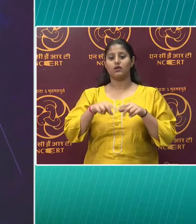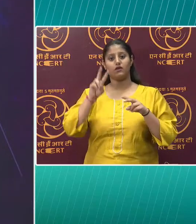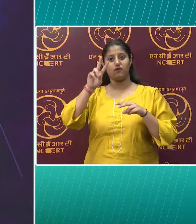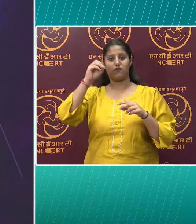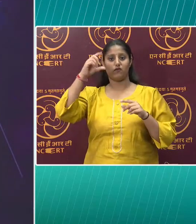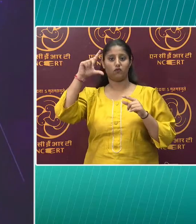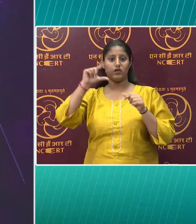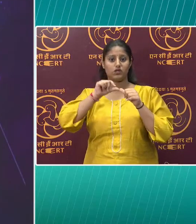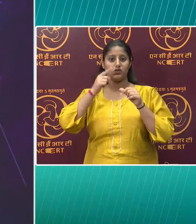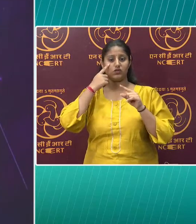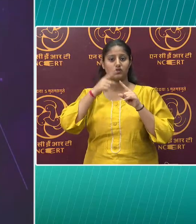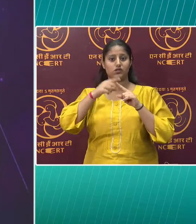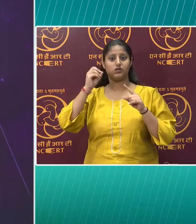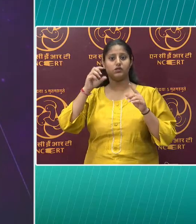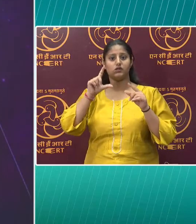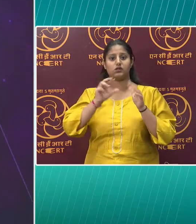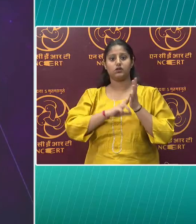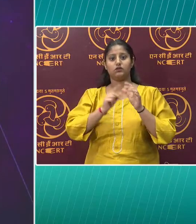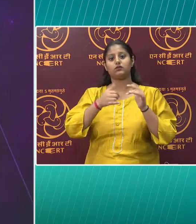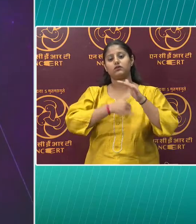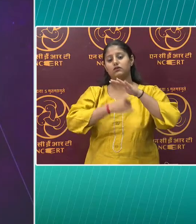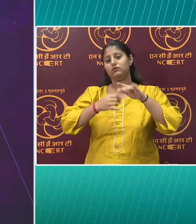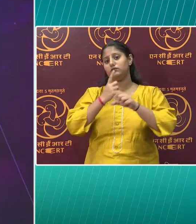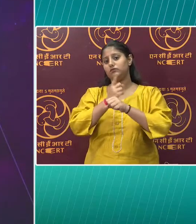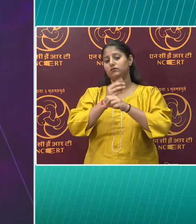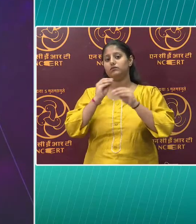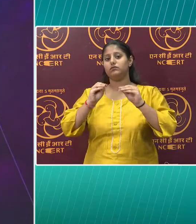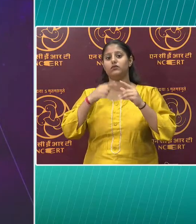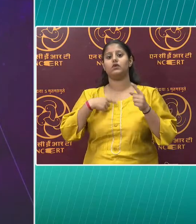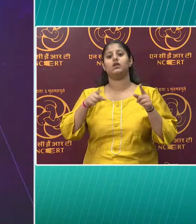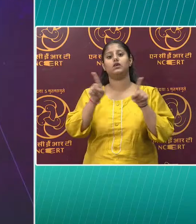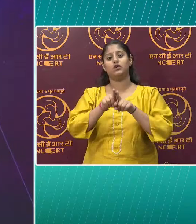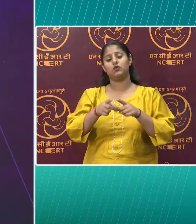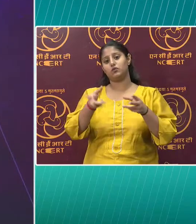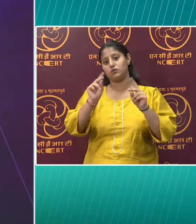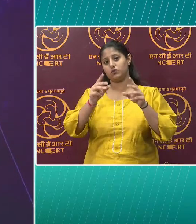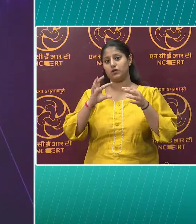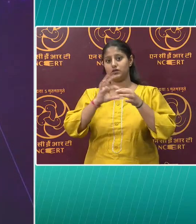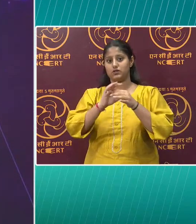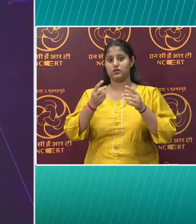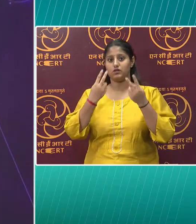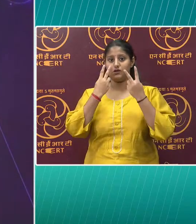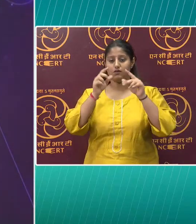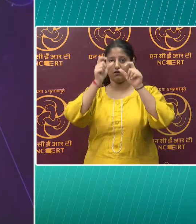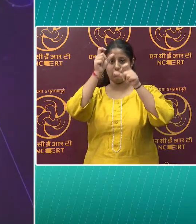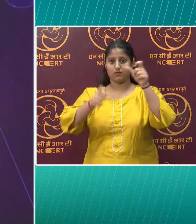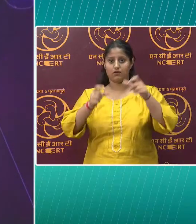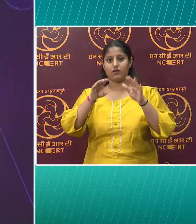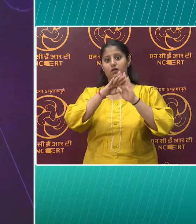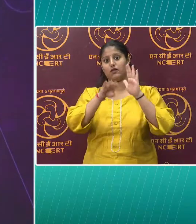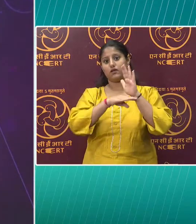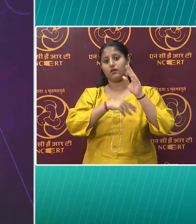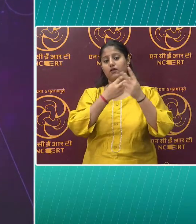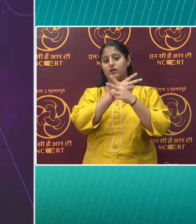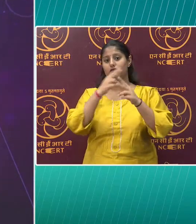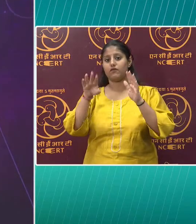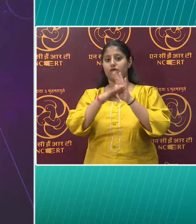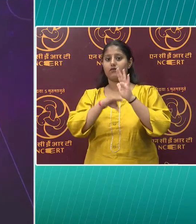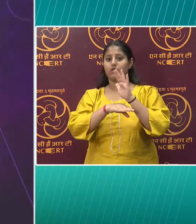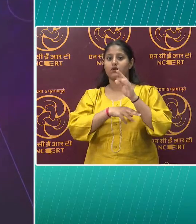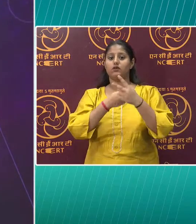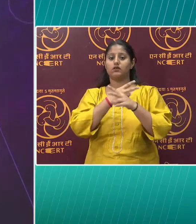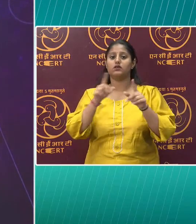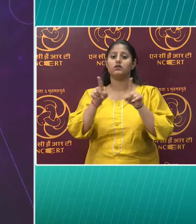vocational education in this series, Transformational Teaching. Please join us again tomorrow for session on physical education at the